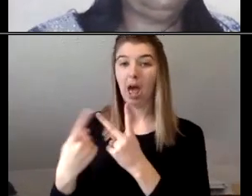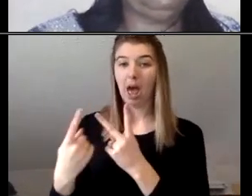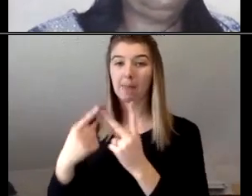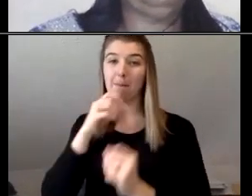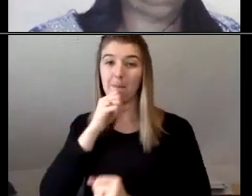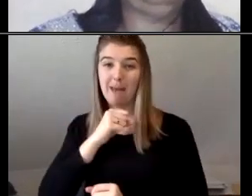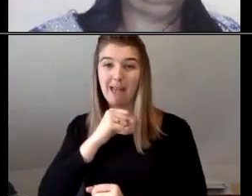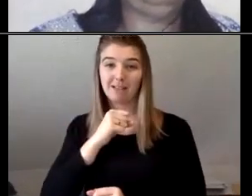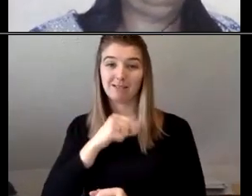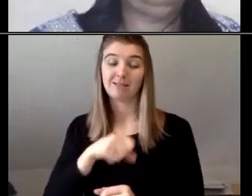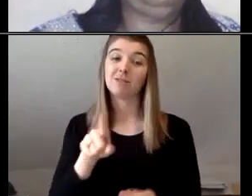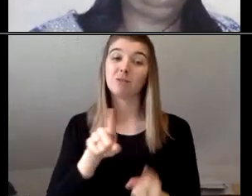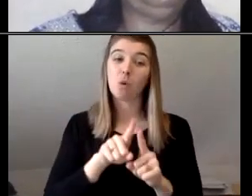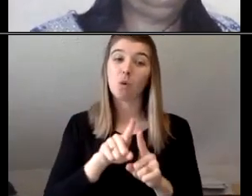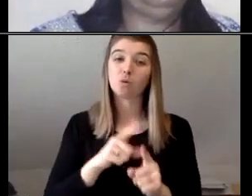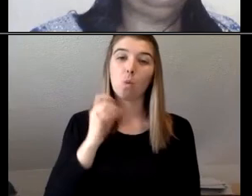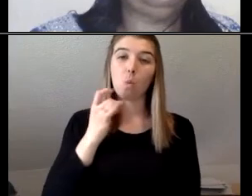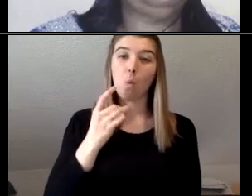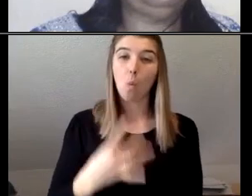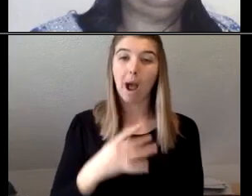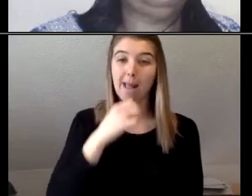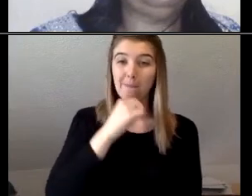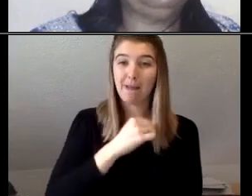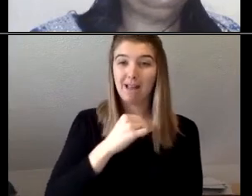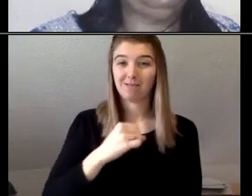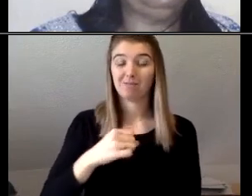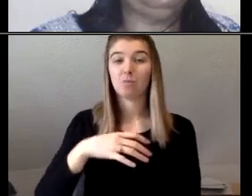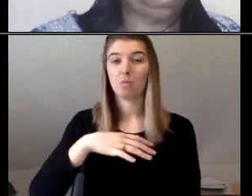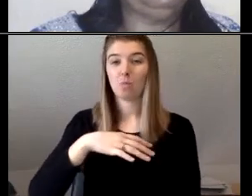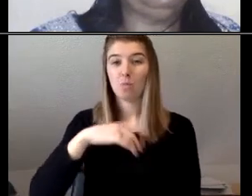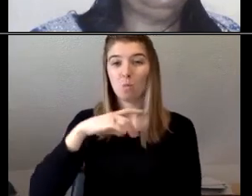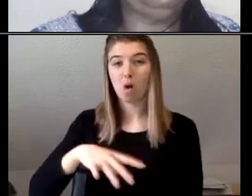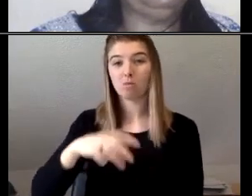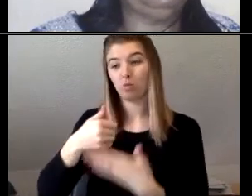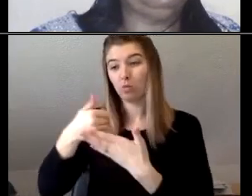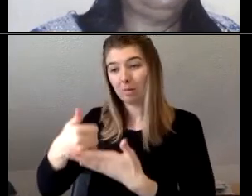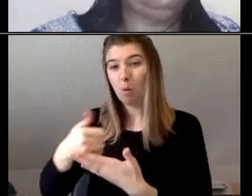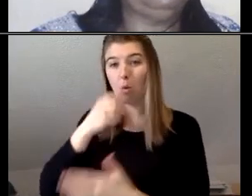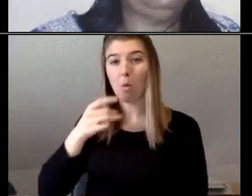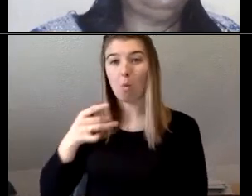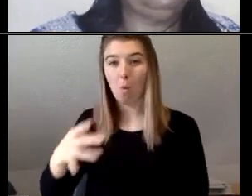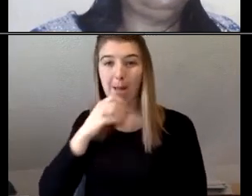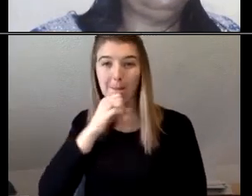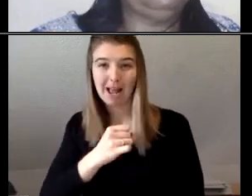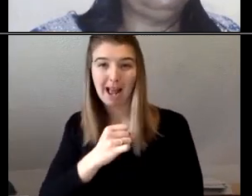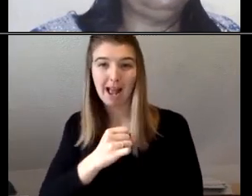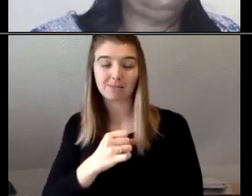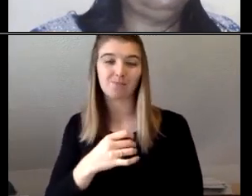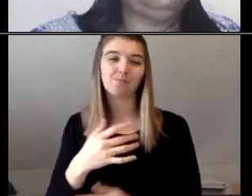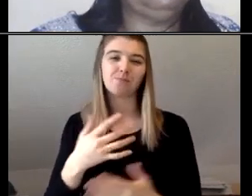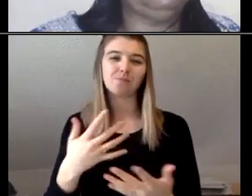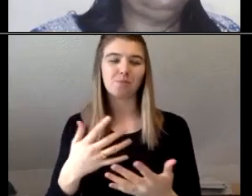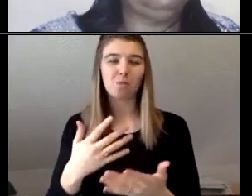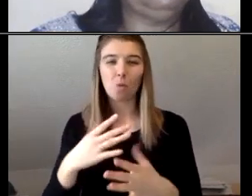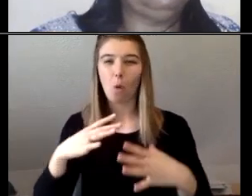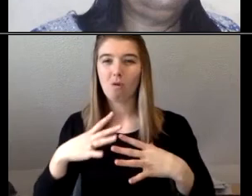And so there's an intersectionality going on within the diversity story here. But how can